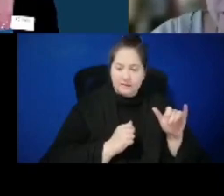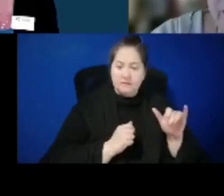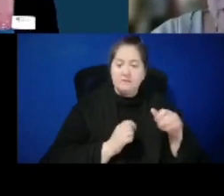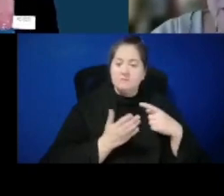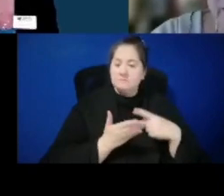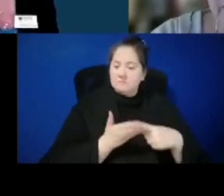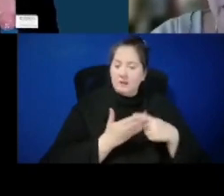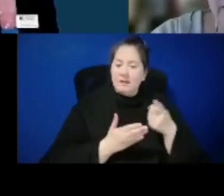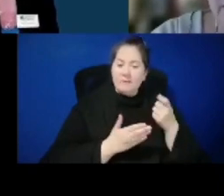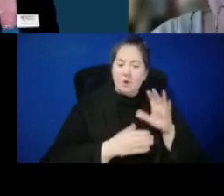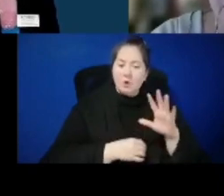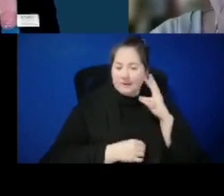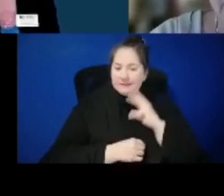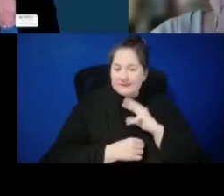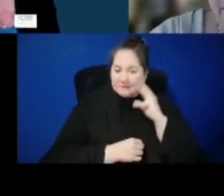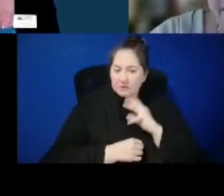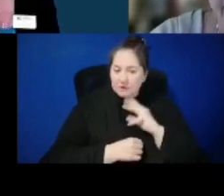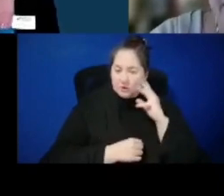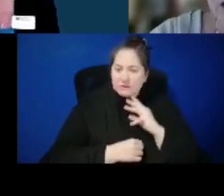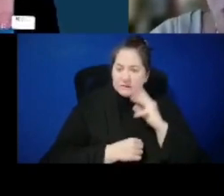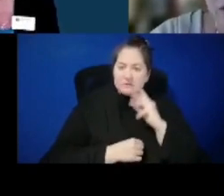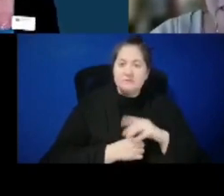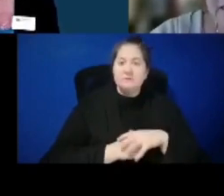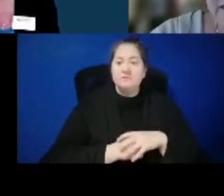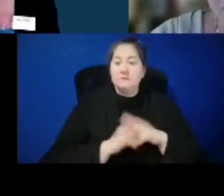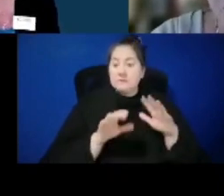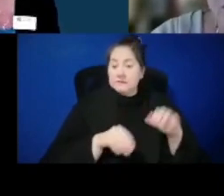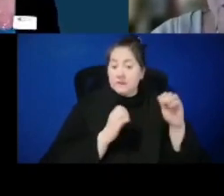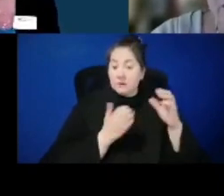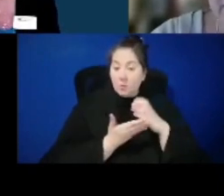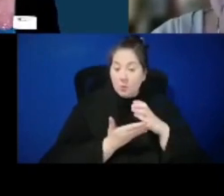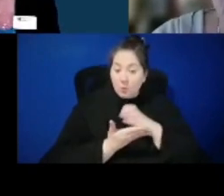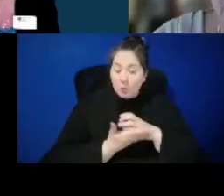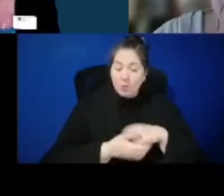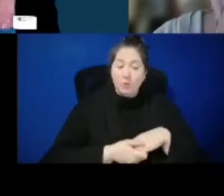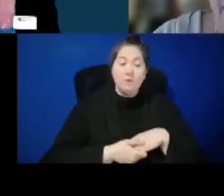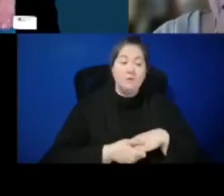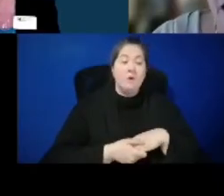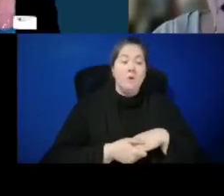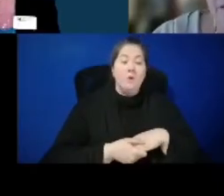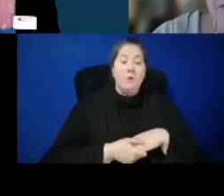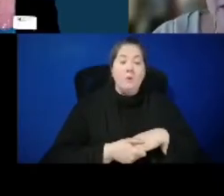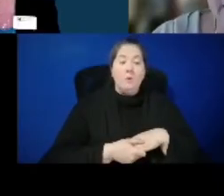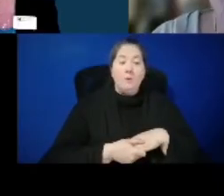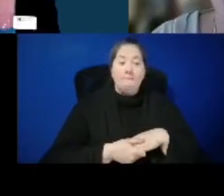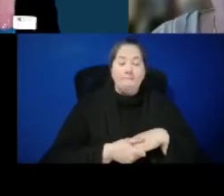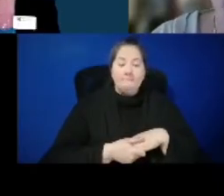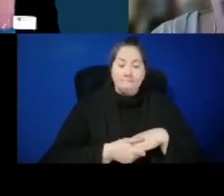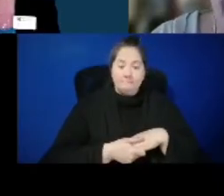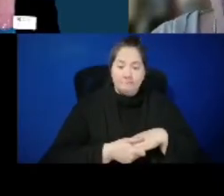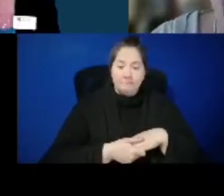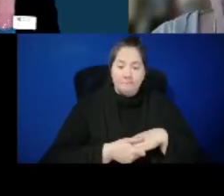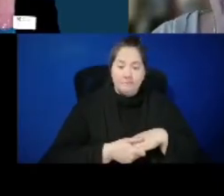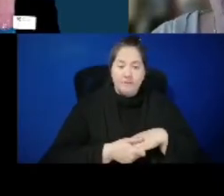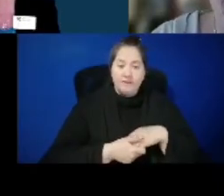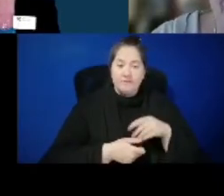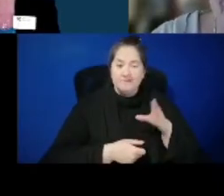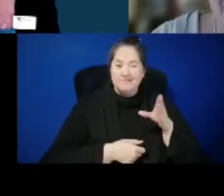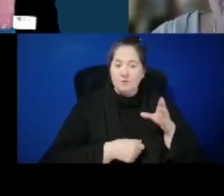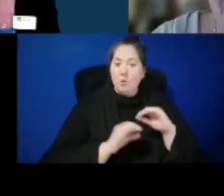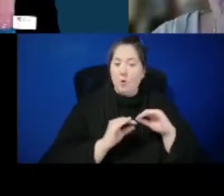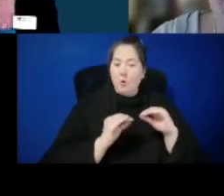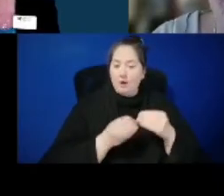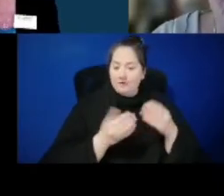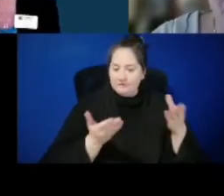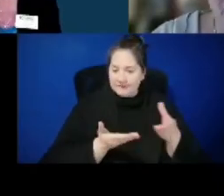a little bit about her experiences taking the courses. One of the things that I will say, she's in her office here, and of